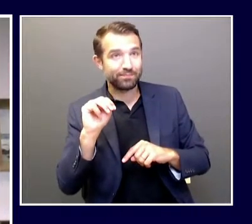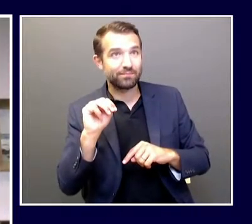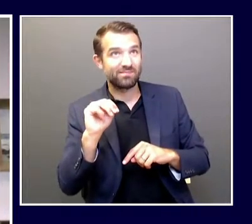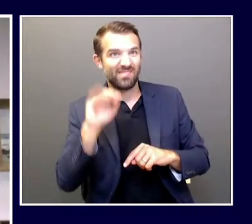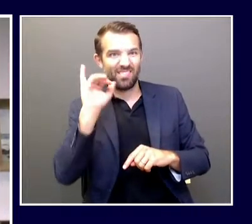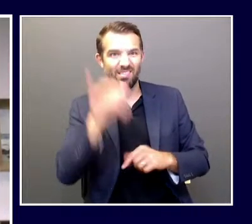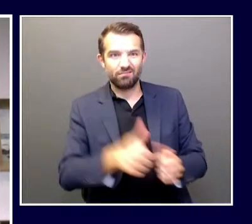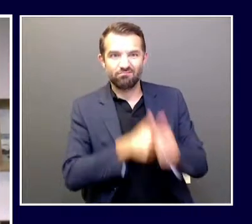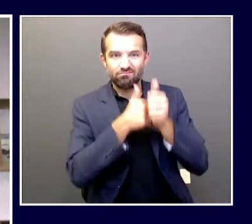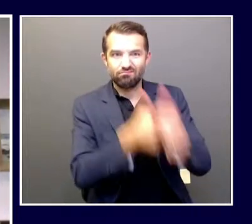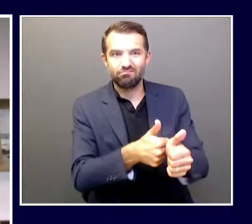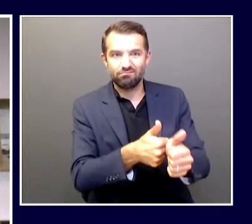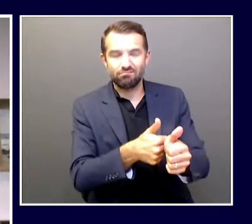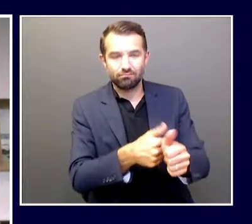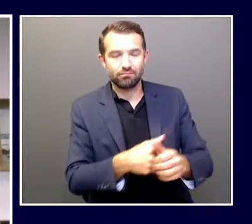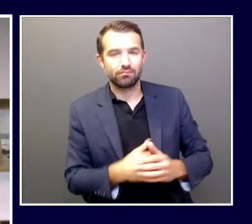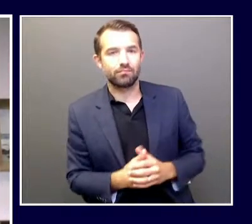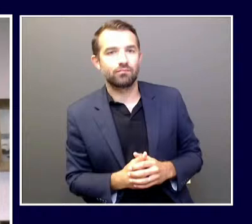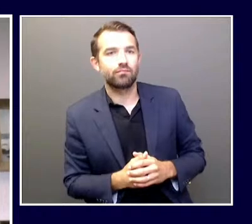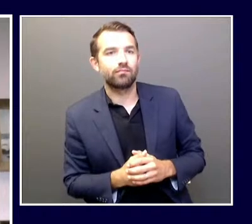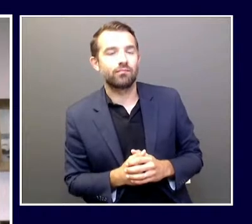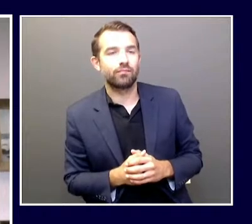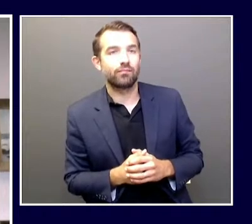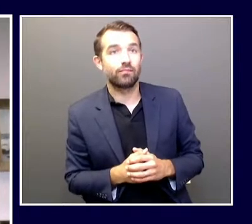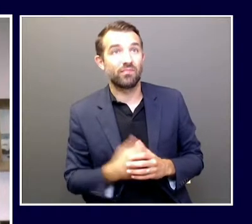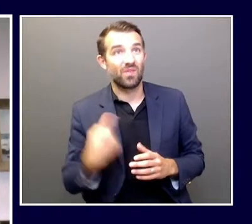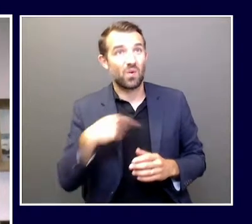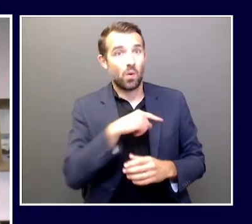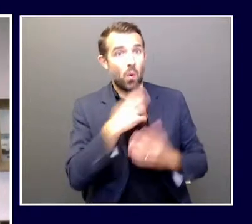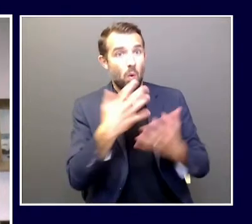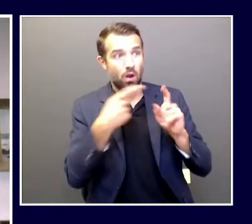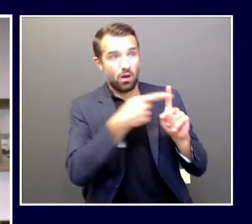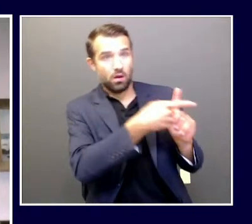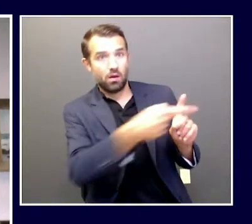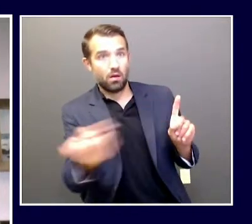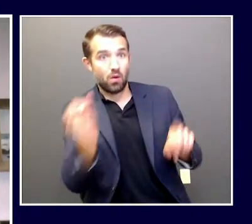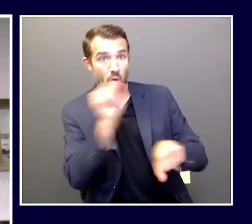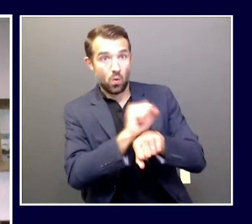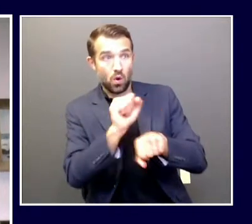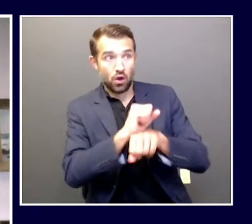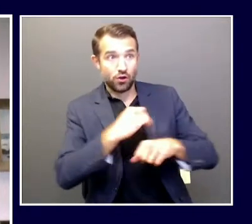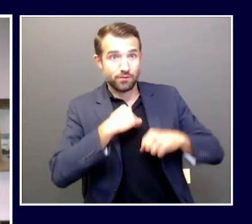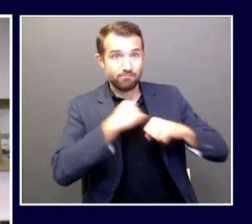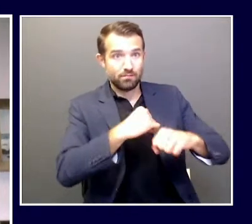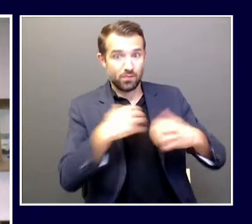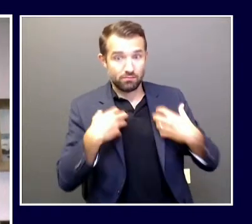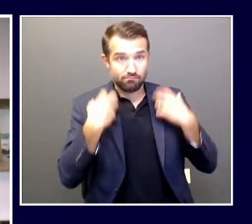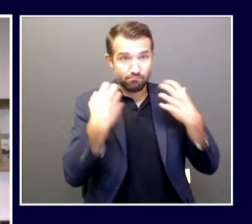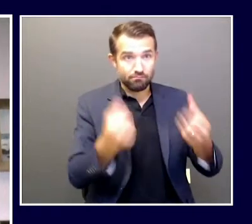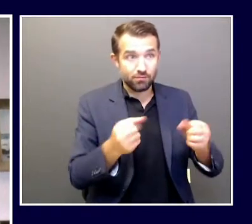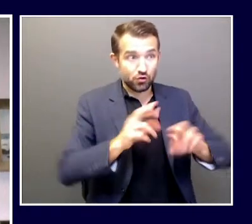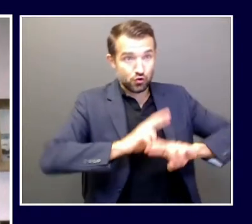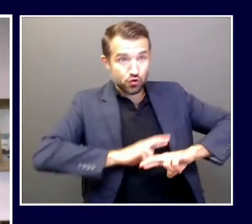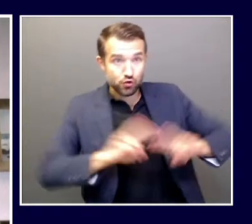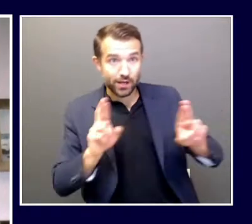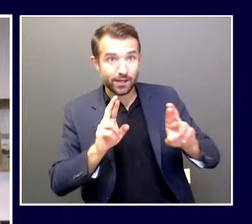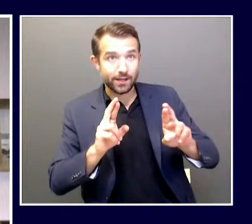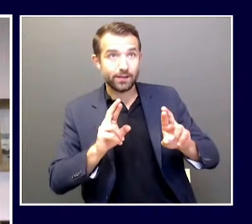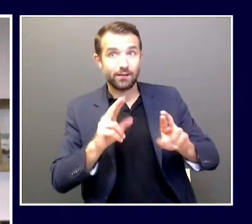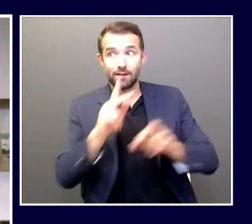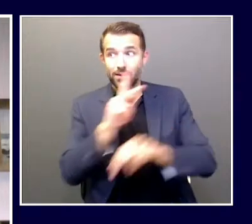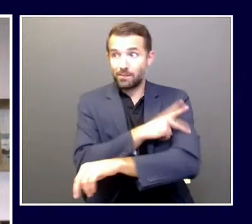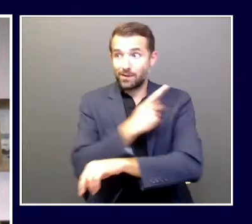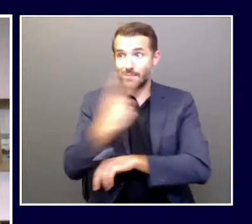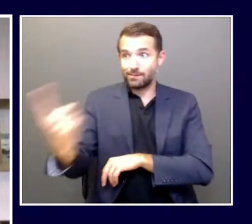of healthcare workers strong and healthy. We're in a situation, again, where 9 out of the 21 outbreaks, nearly